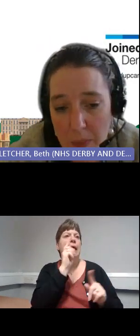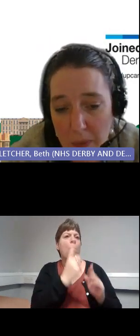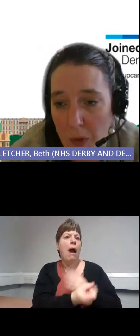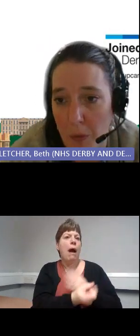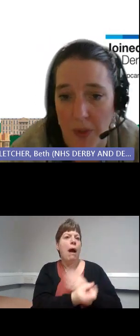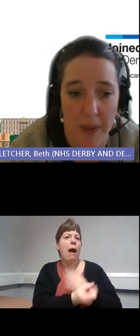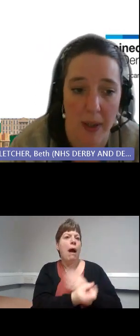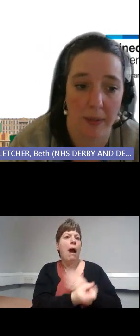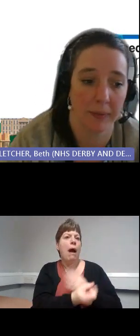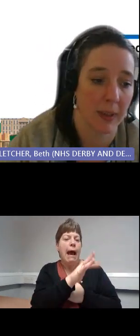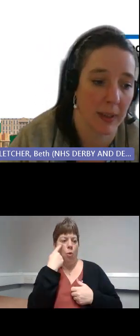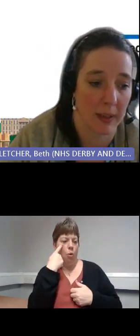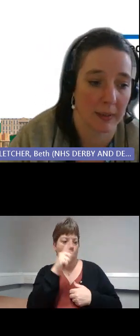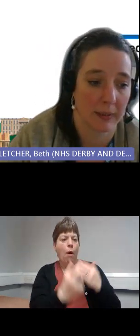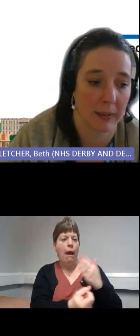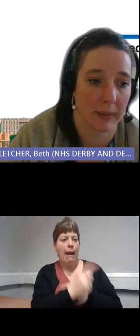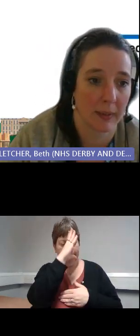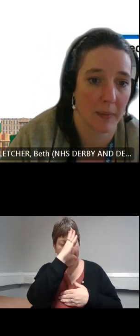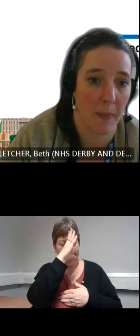can keep informed as well.